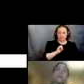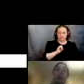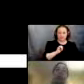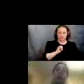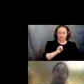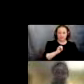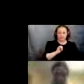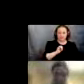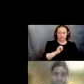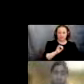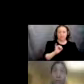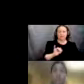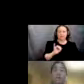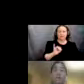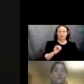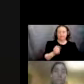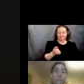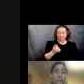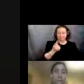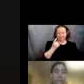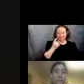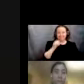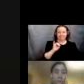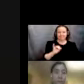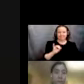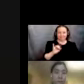That's why. There we go.